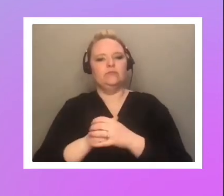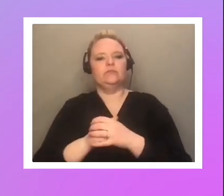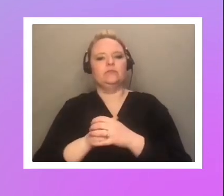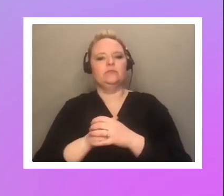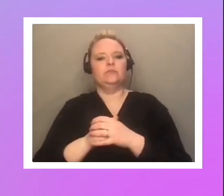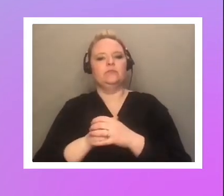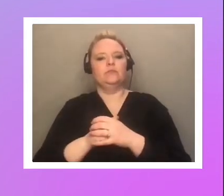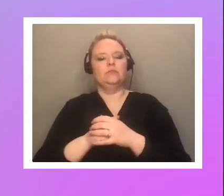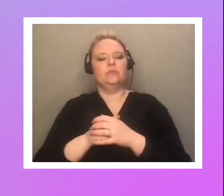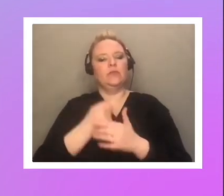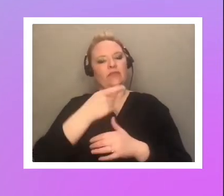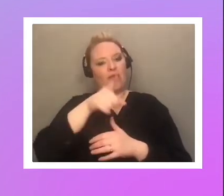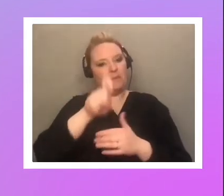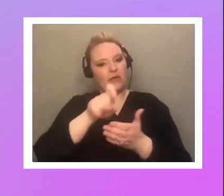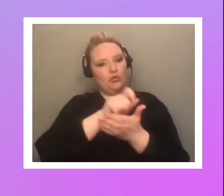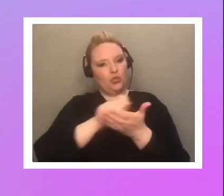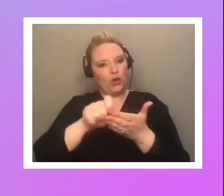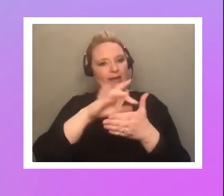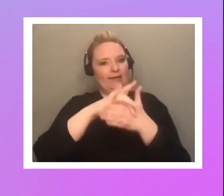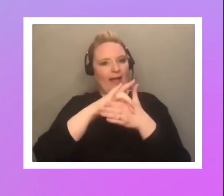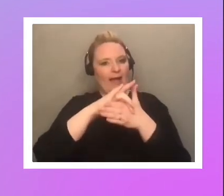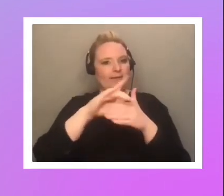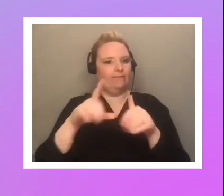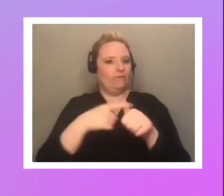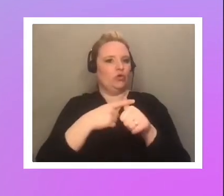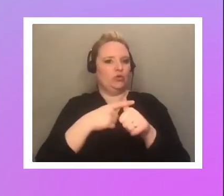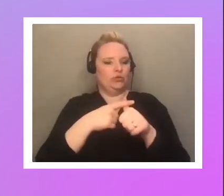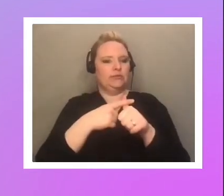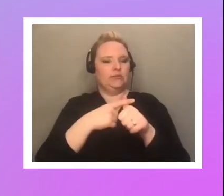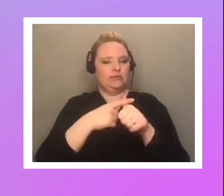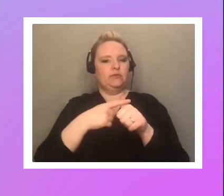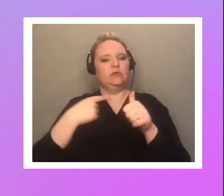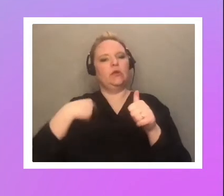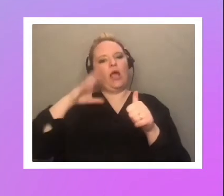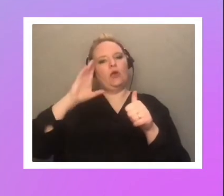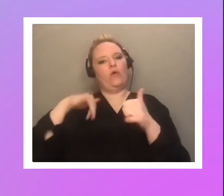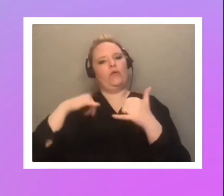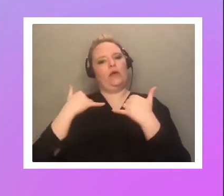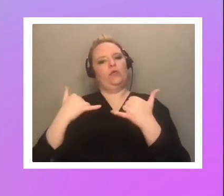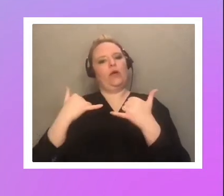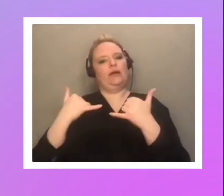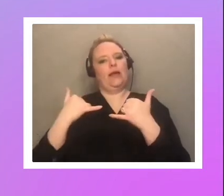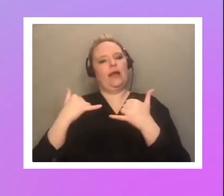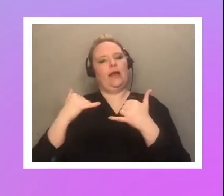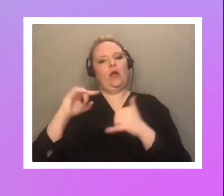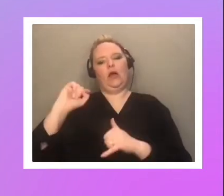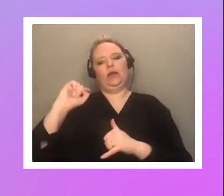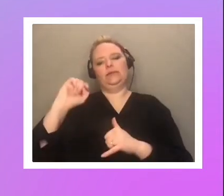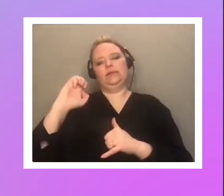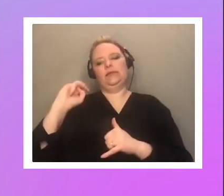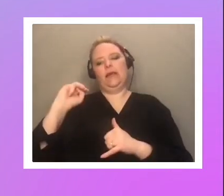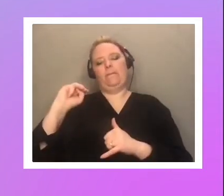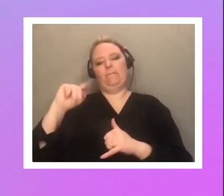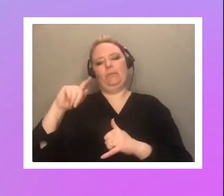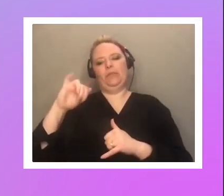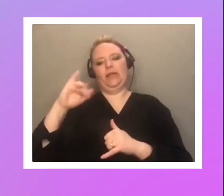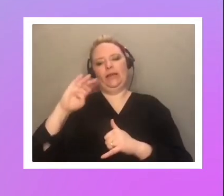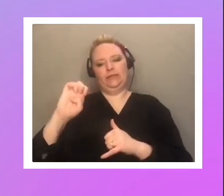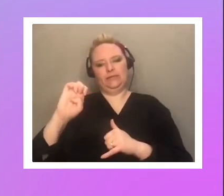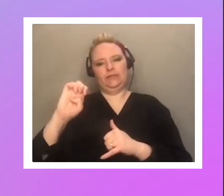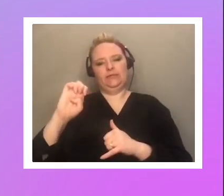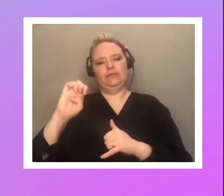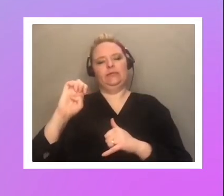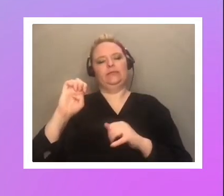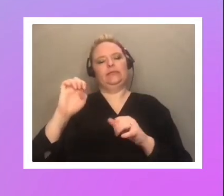they're writing the content first. I know that we are living in a templatized world, and I am